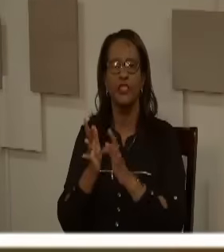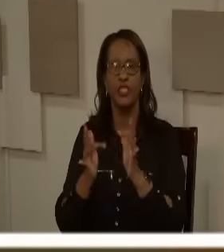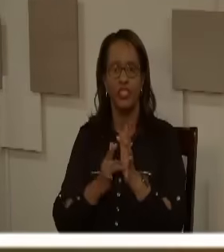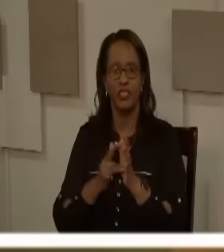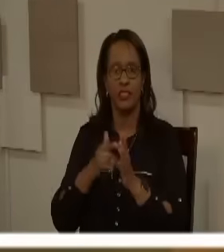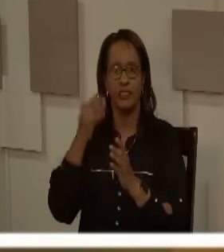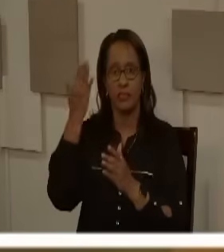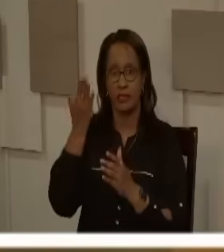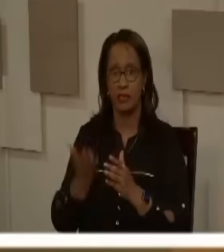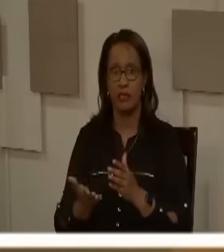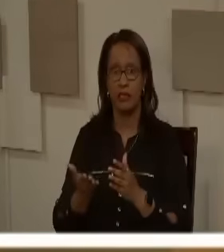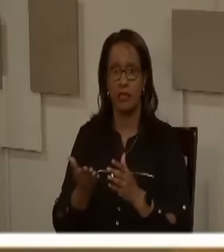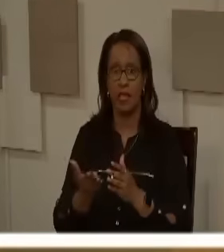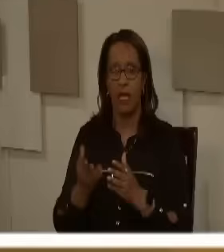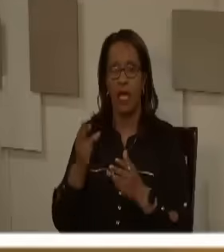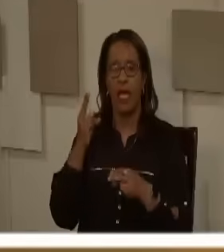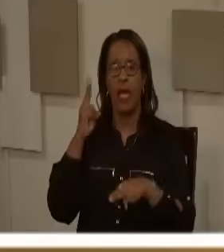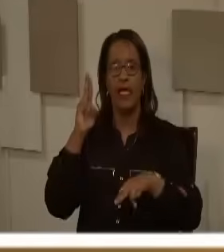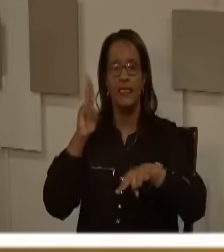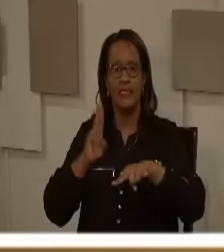reading asks of us.